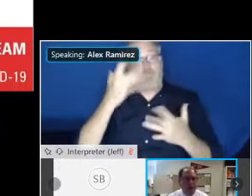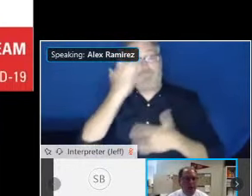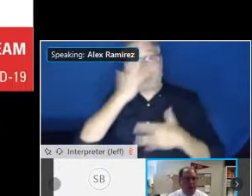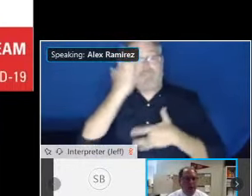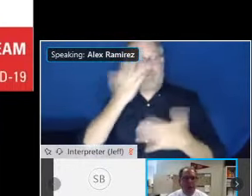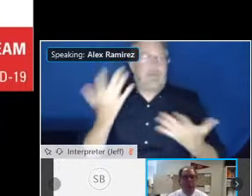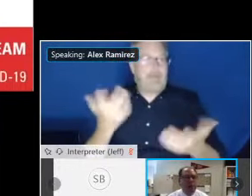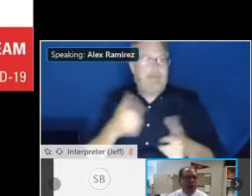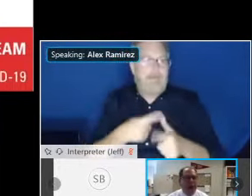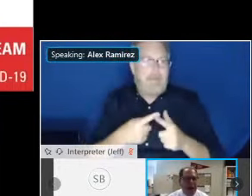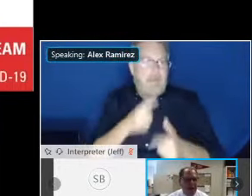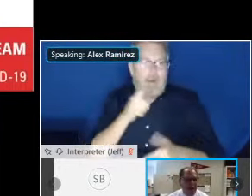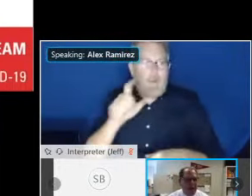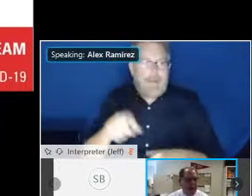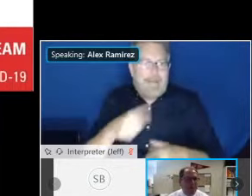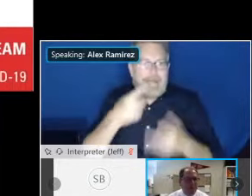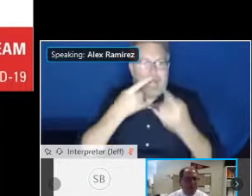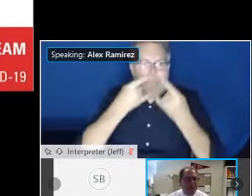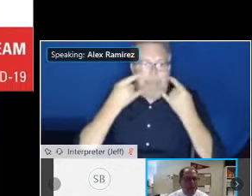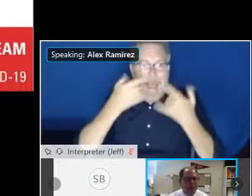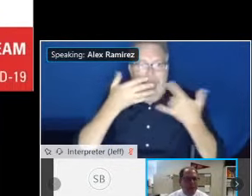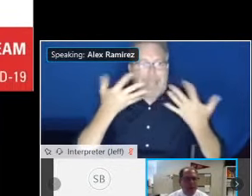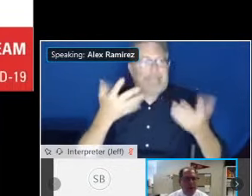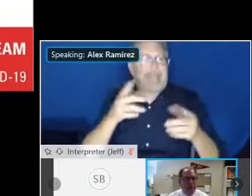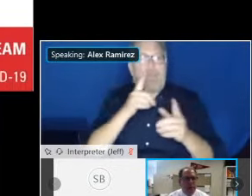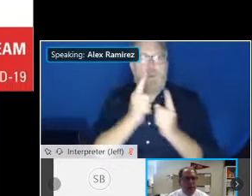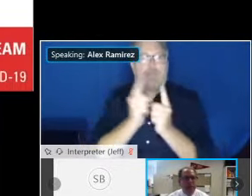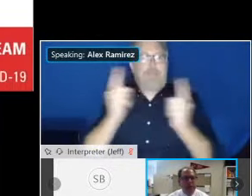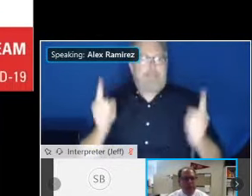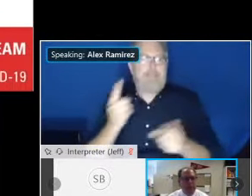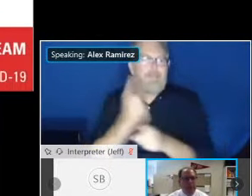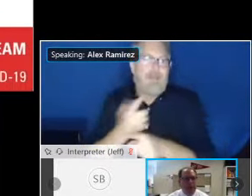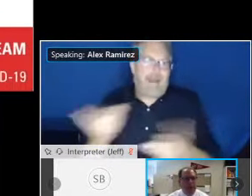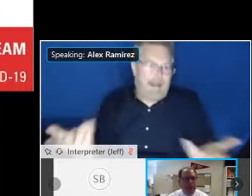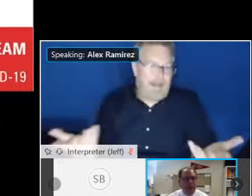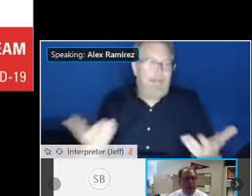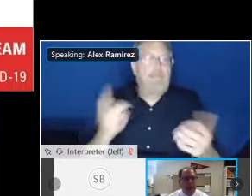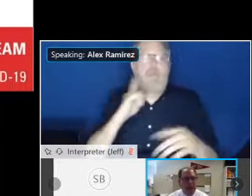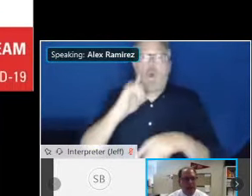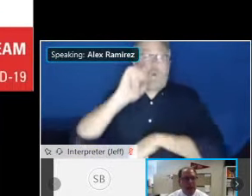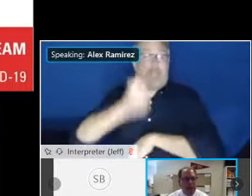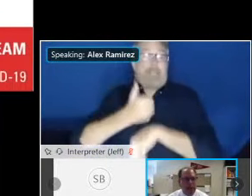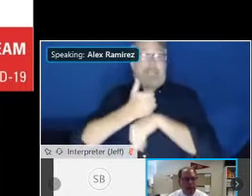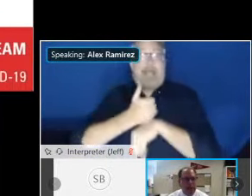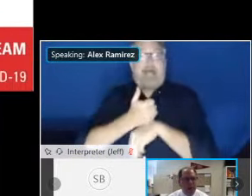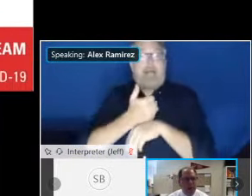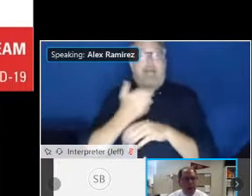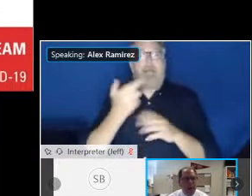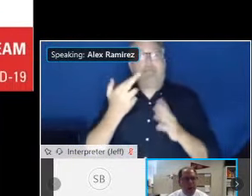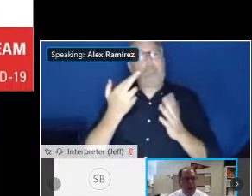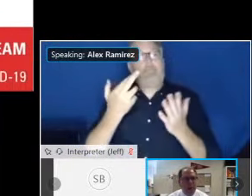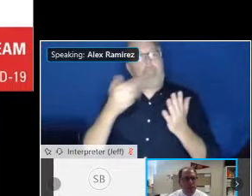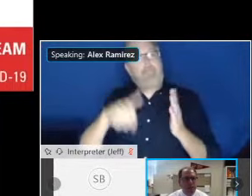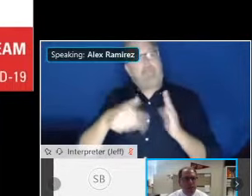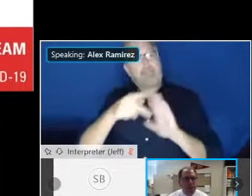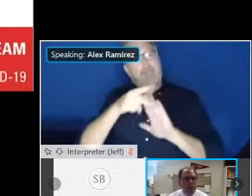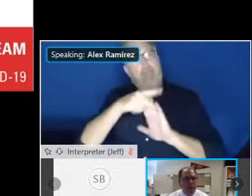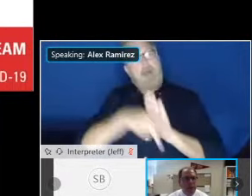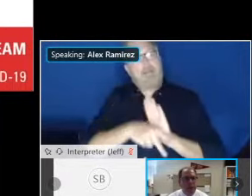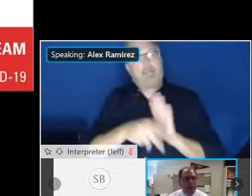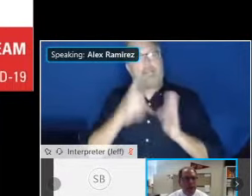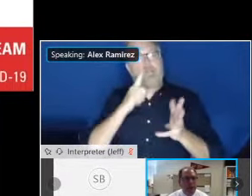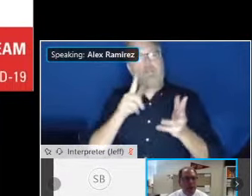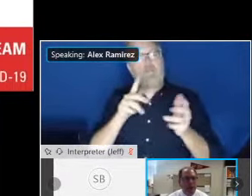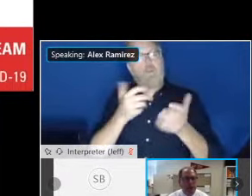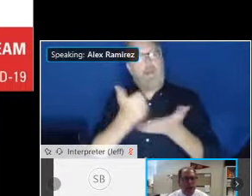masks and face coverings. We would not have to social distance, right? So these are implemented as barriers because the assumption